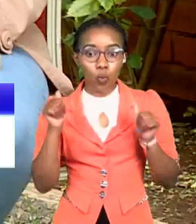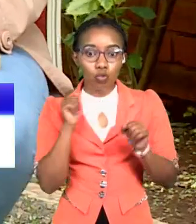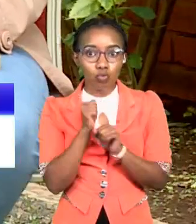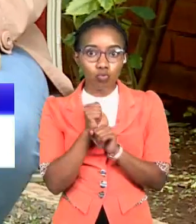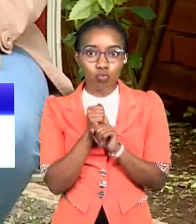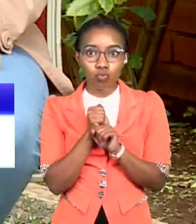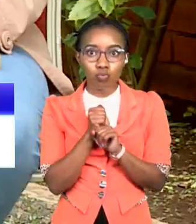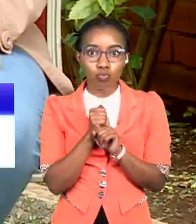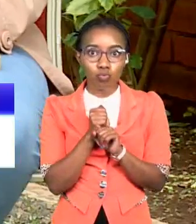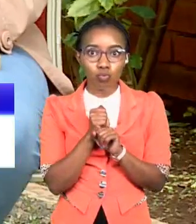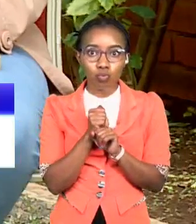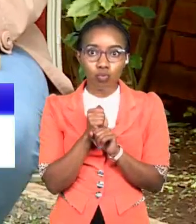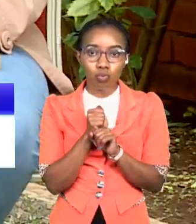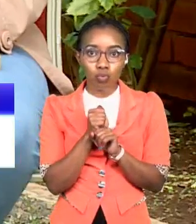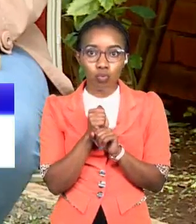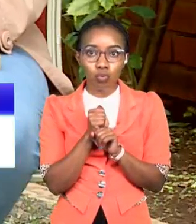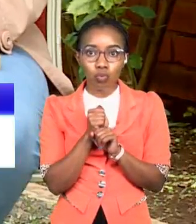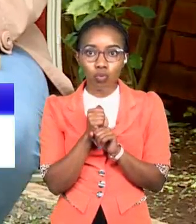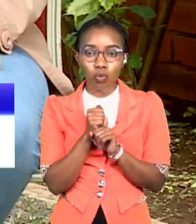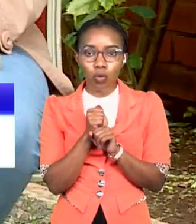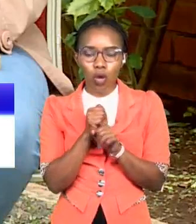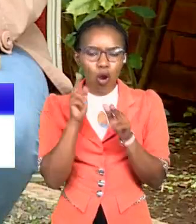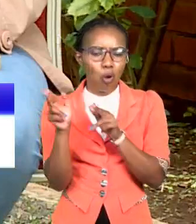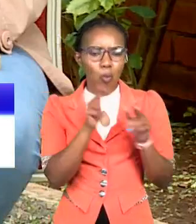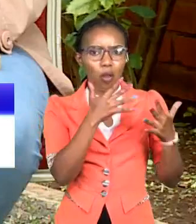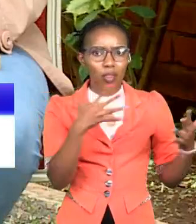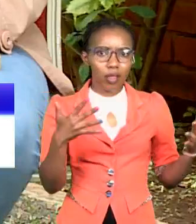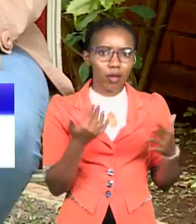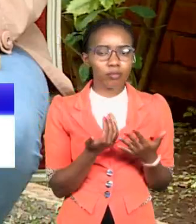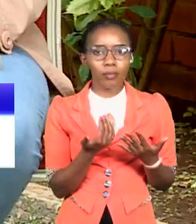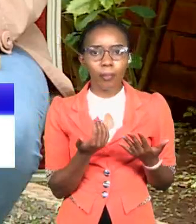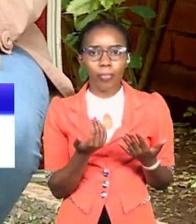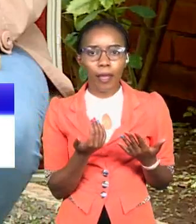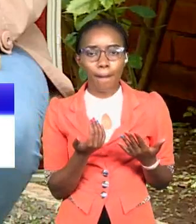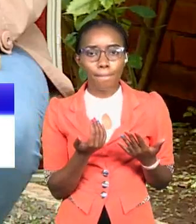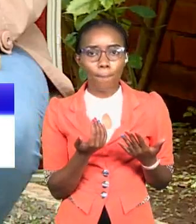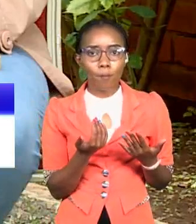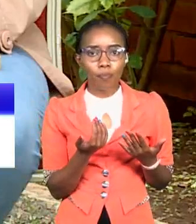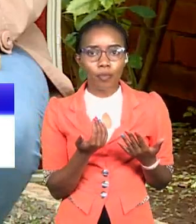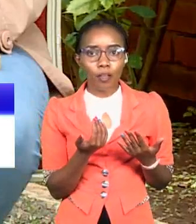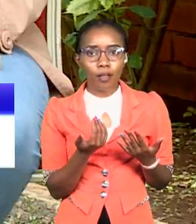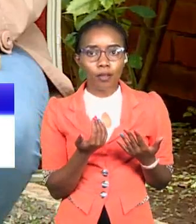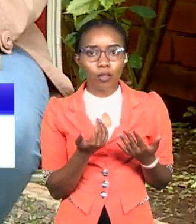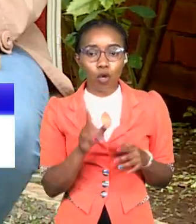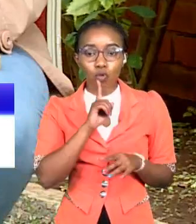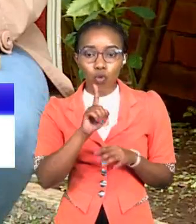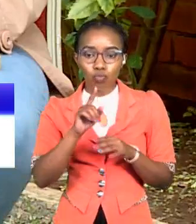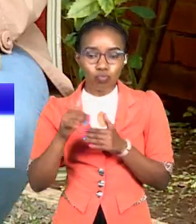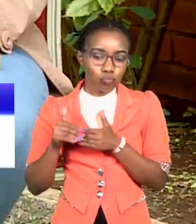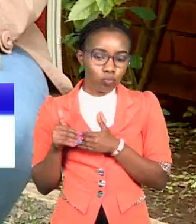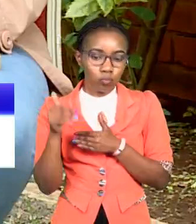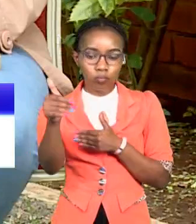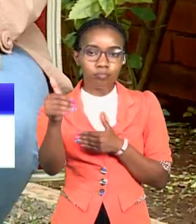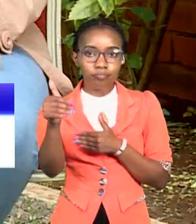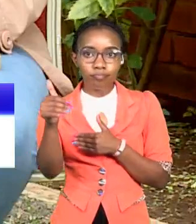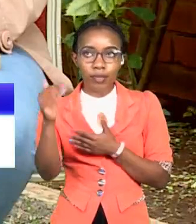outside of the conventional way of doing stuff, maybe the brick and mortar and stuff like that. So moving forward, what we